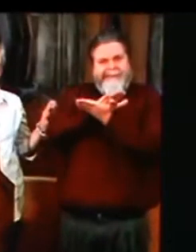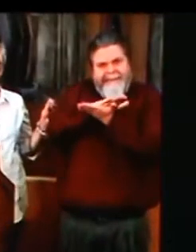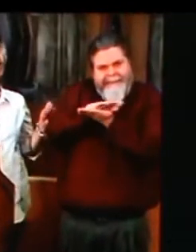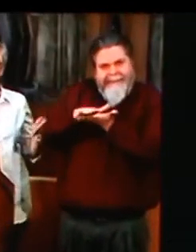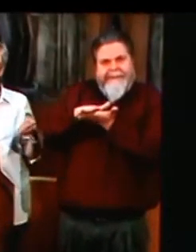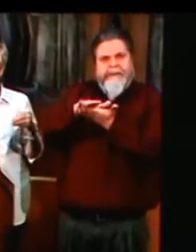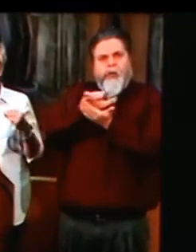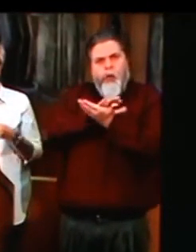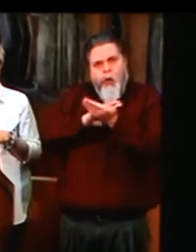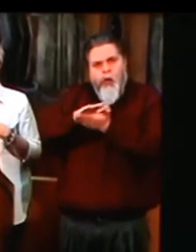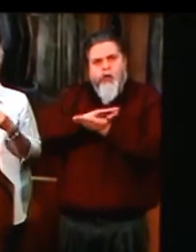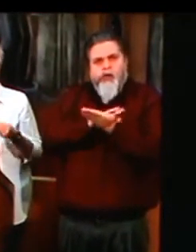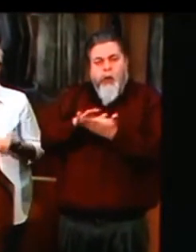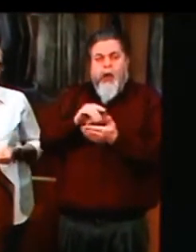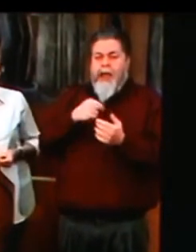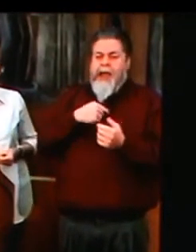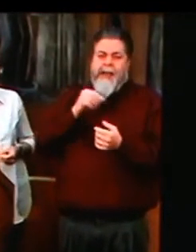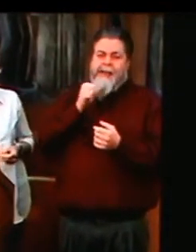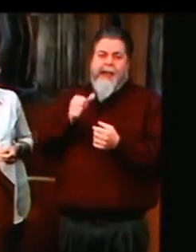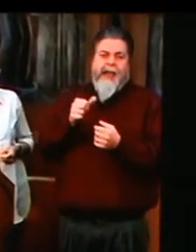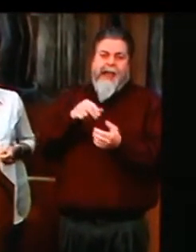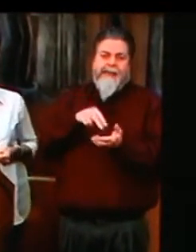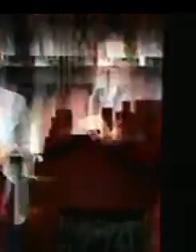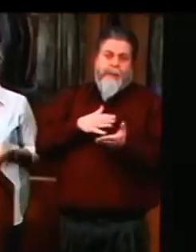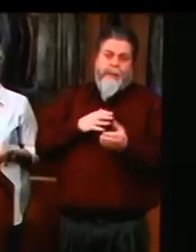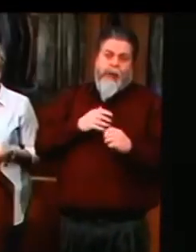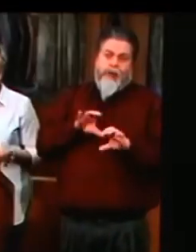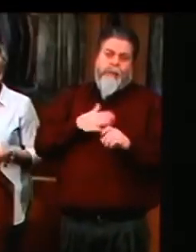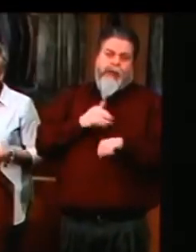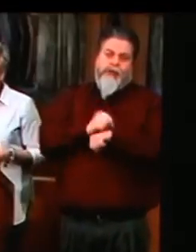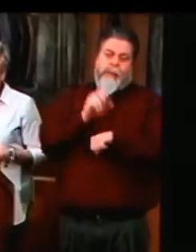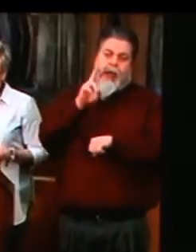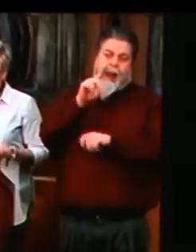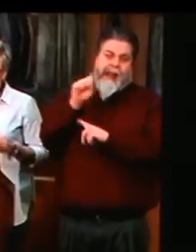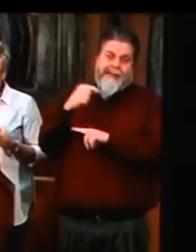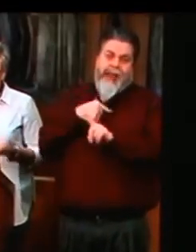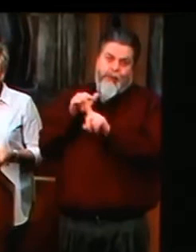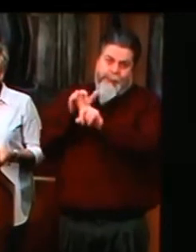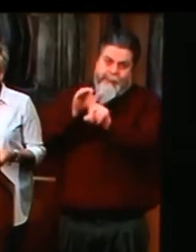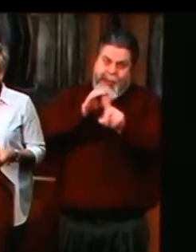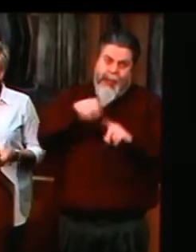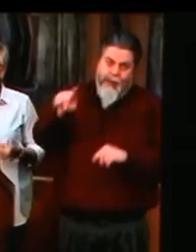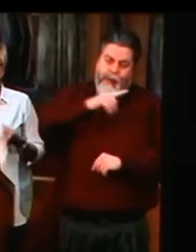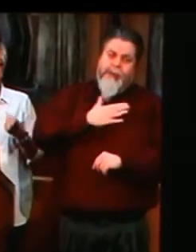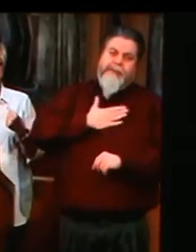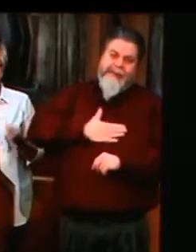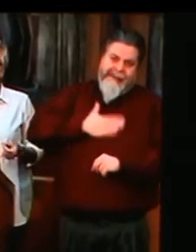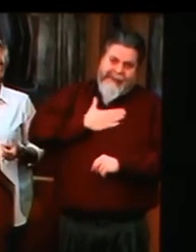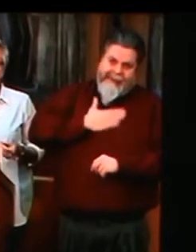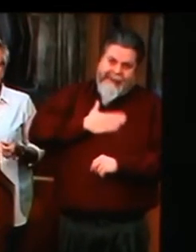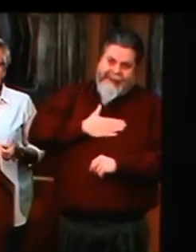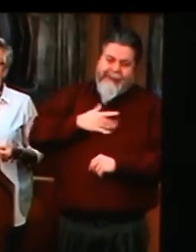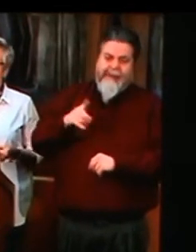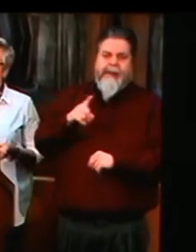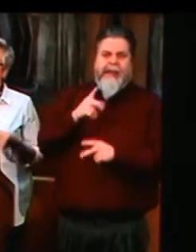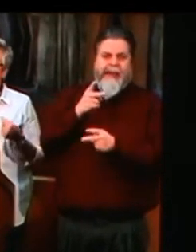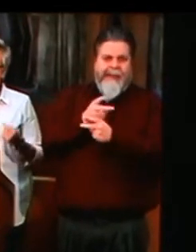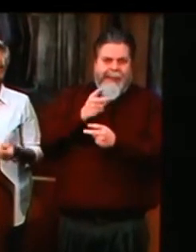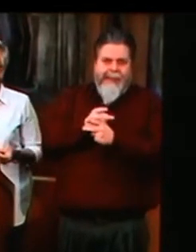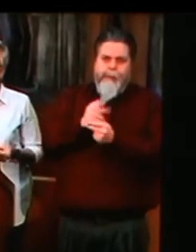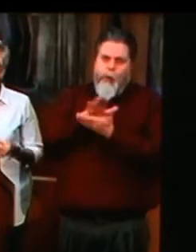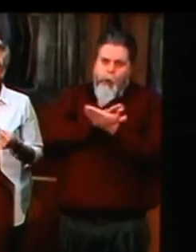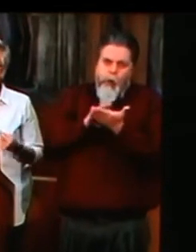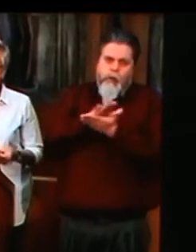Mayor said that you know that, but I wouldn't be standing up here doing my job if I didn't remind everyone. Make sure you're doing your good respiratory hygiene.